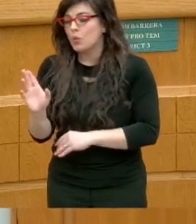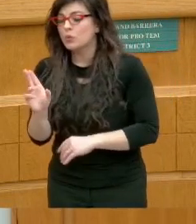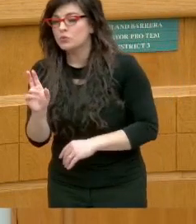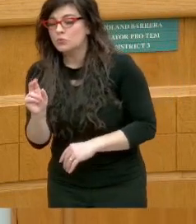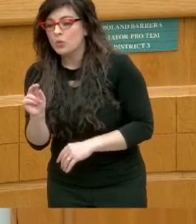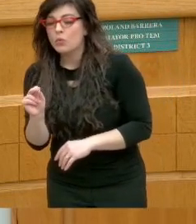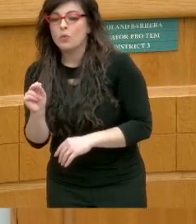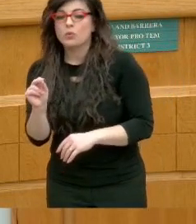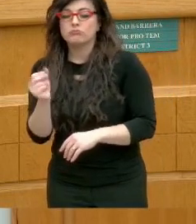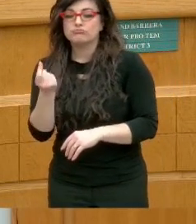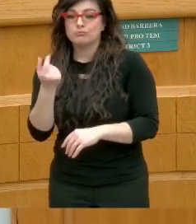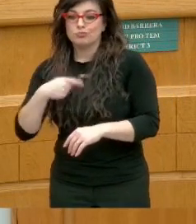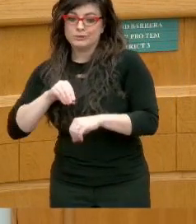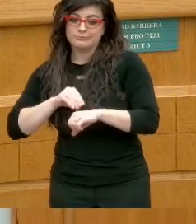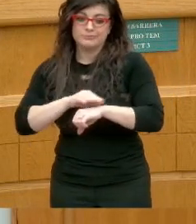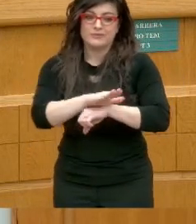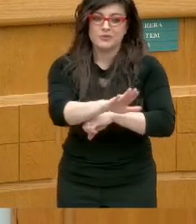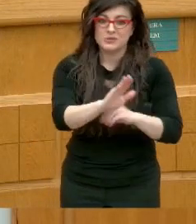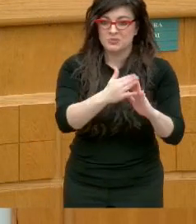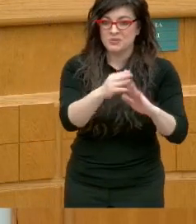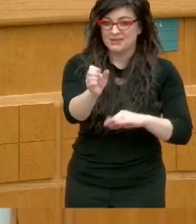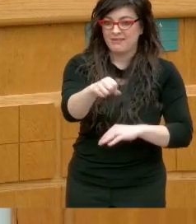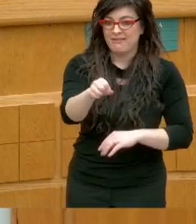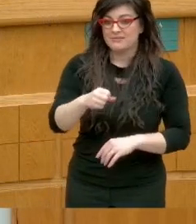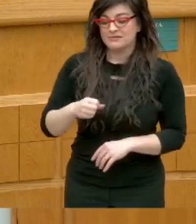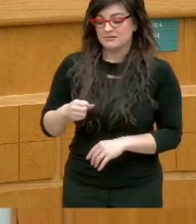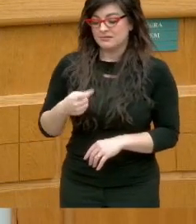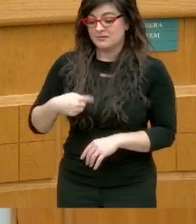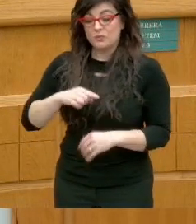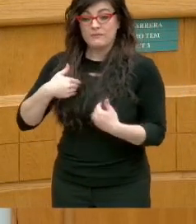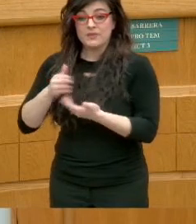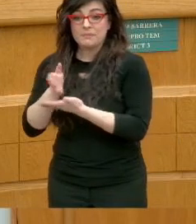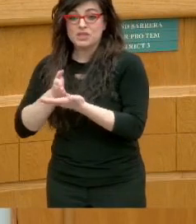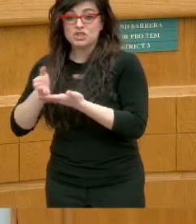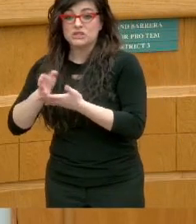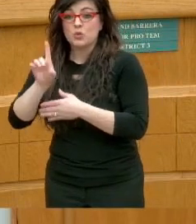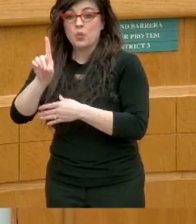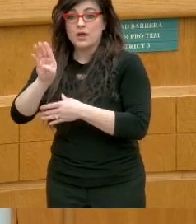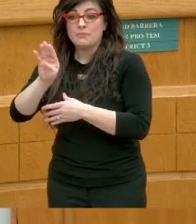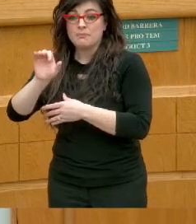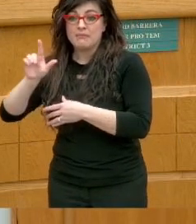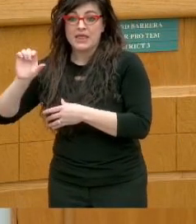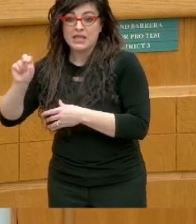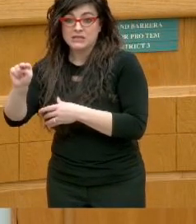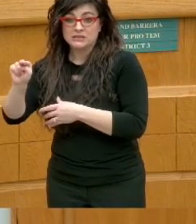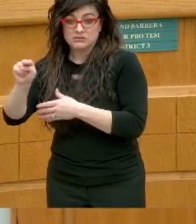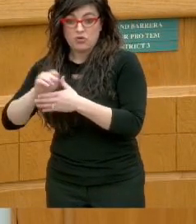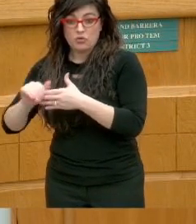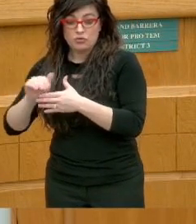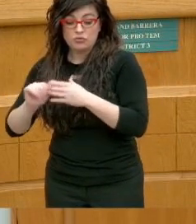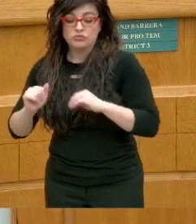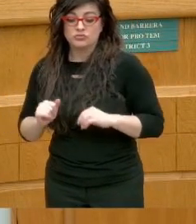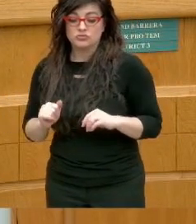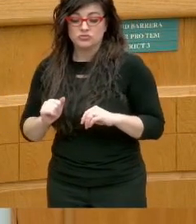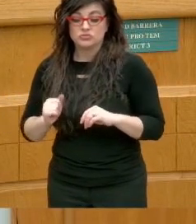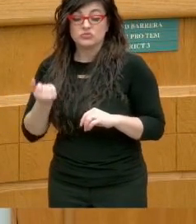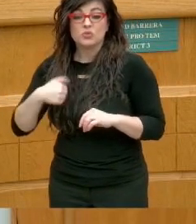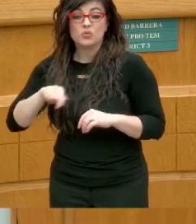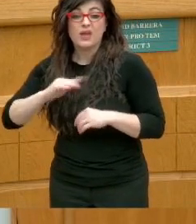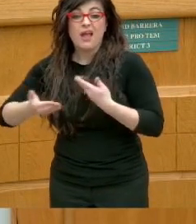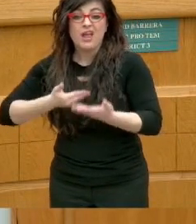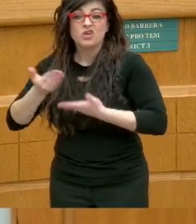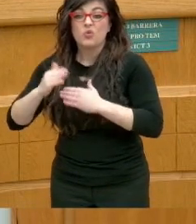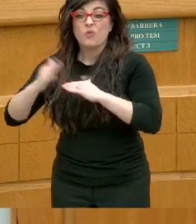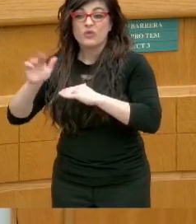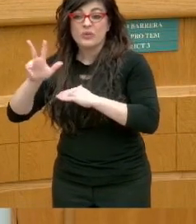have a $1 billion budget that's being reviewed, obviously, with the downturn, but we have over 3,000 employees in 32 different lines